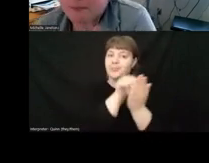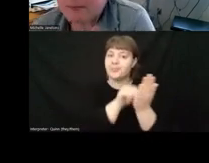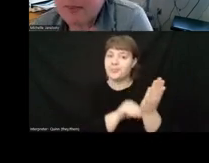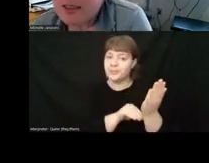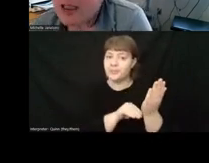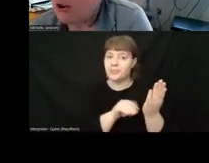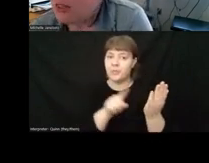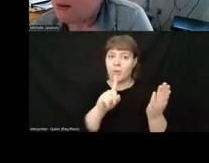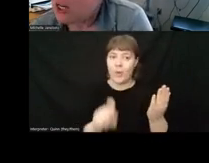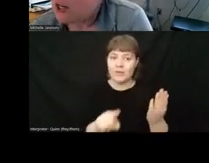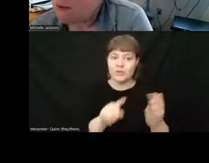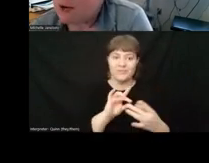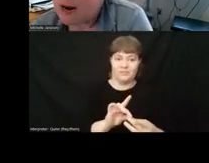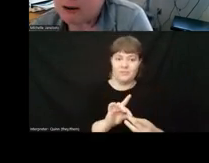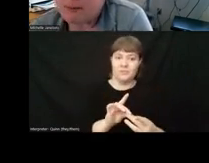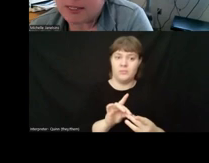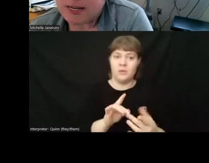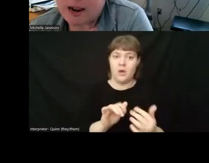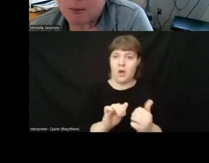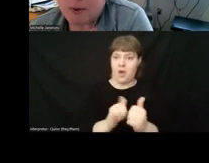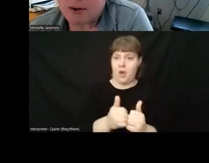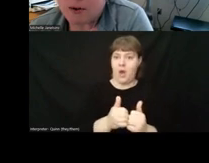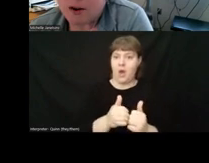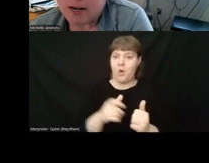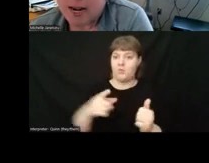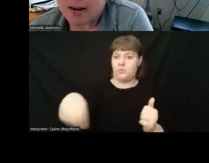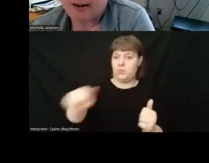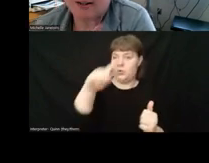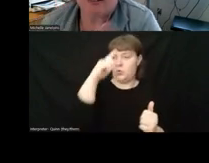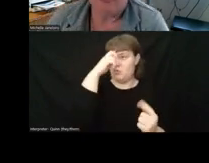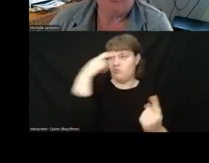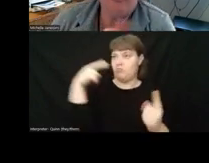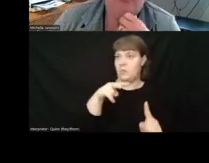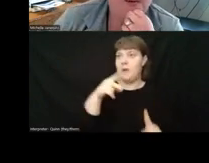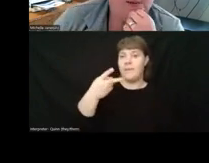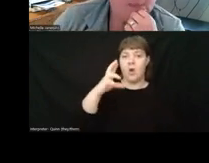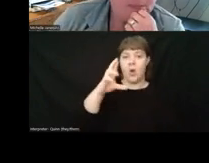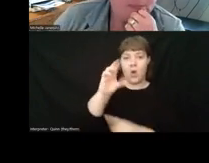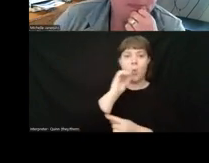about how you think patient report outcomes can help with overall care.